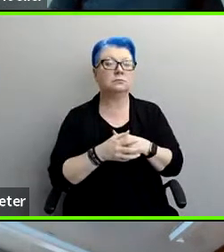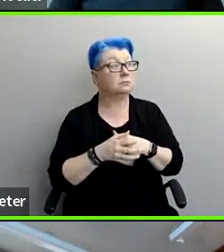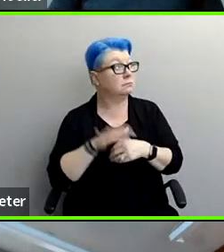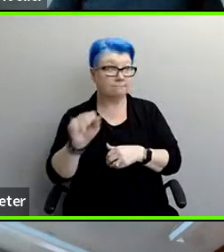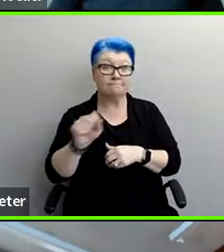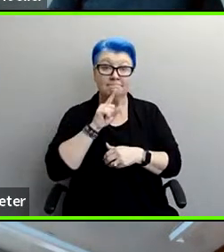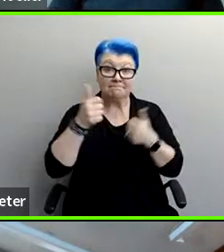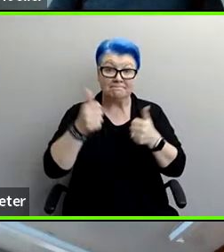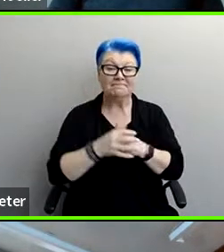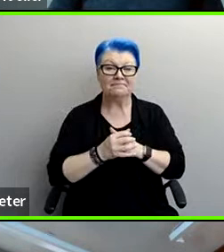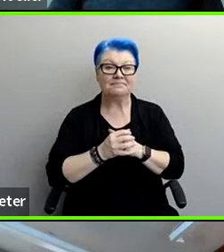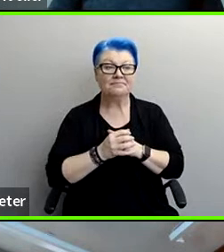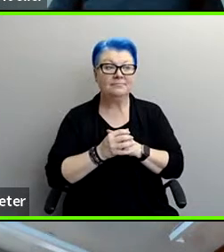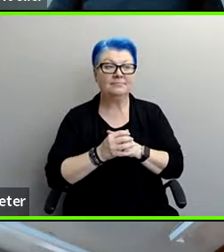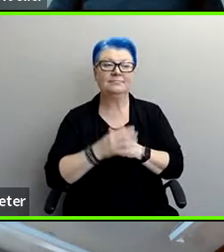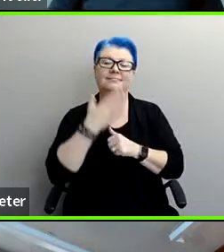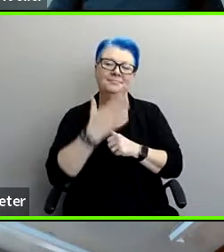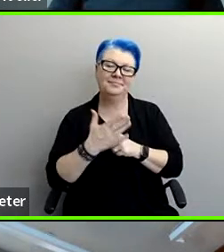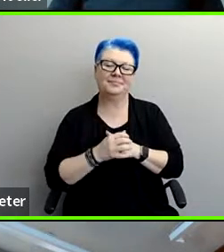Yes.